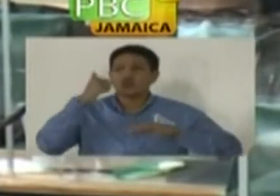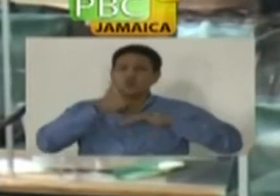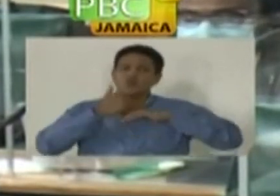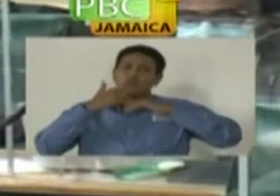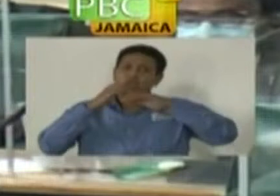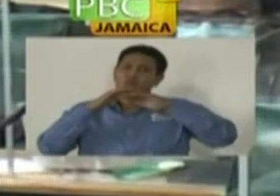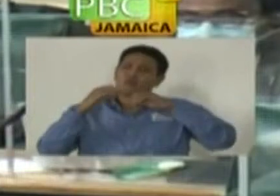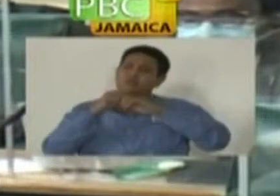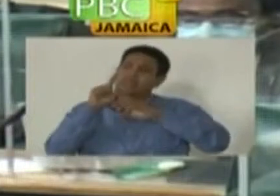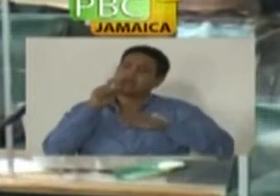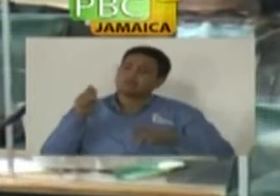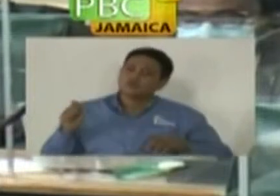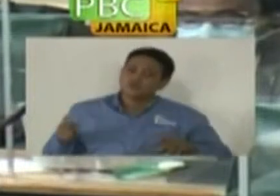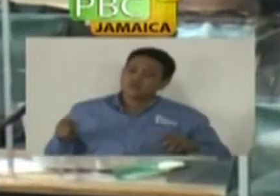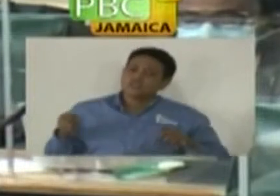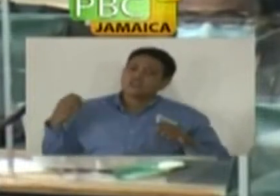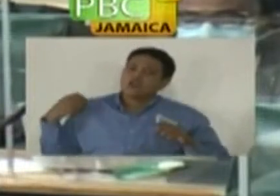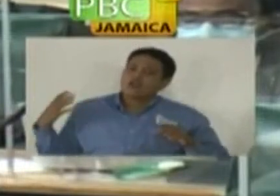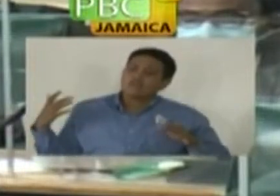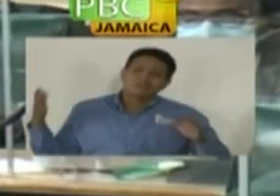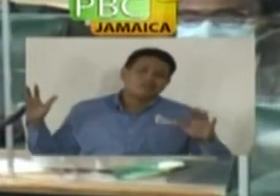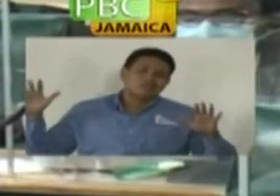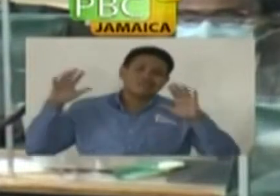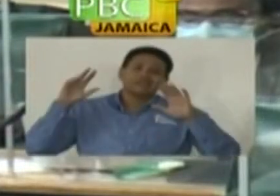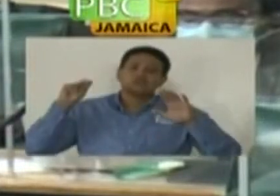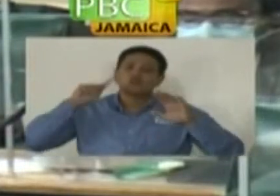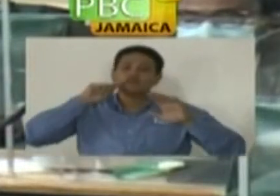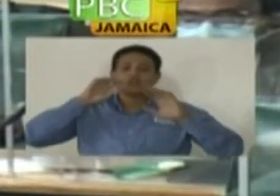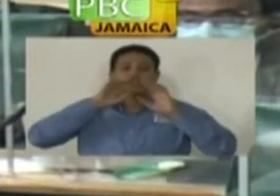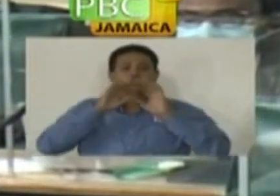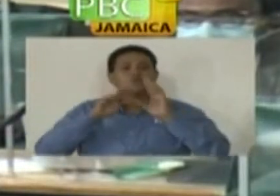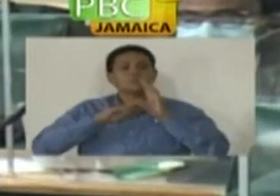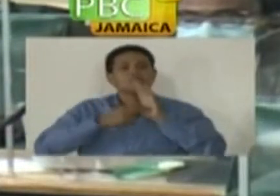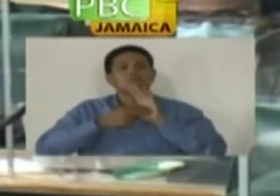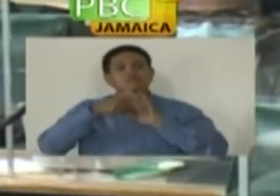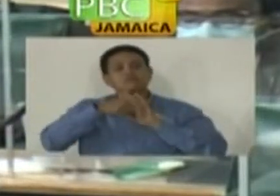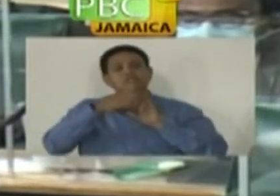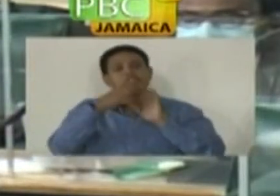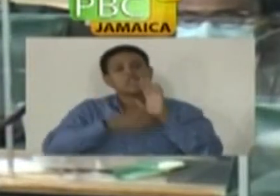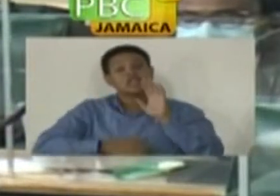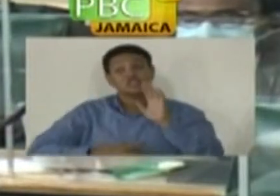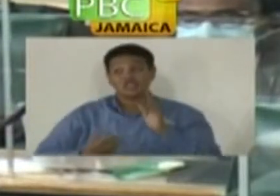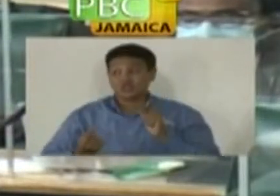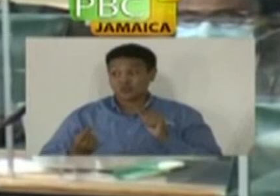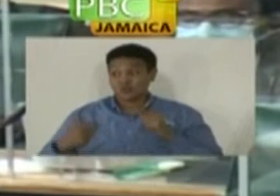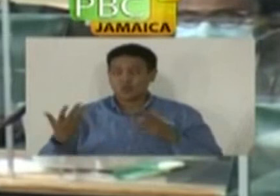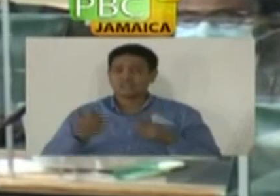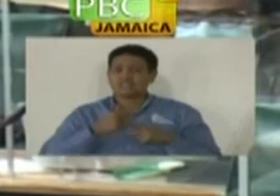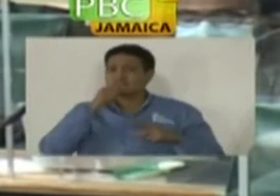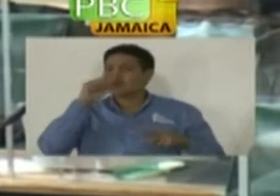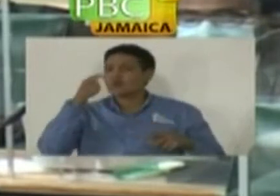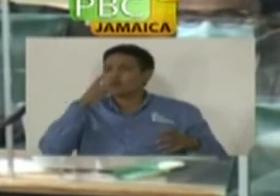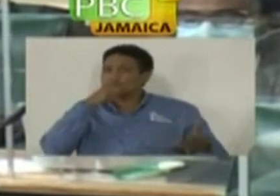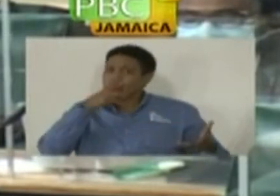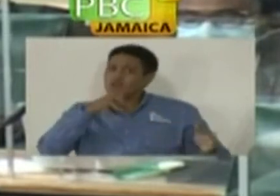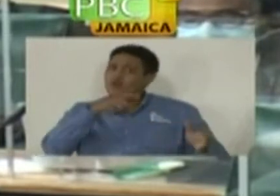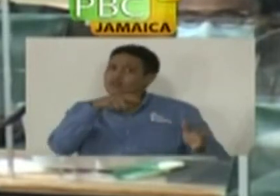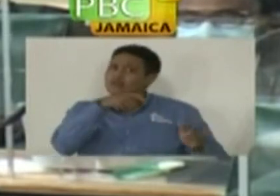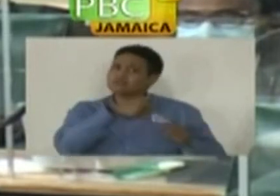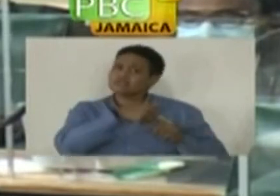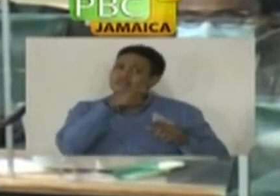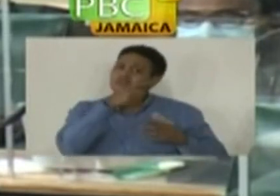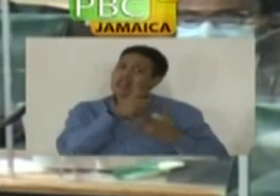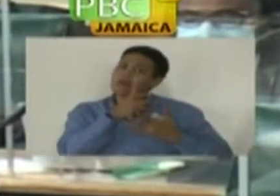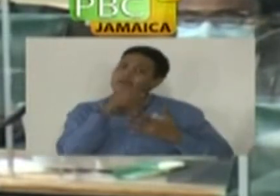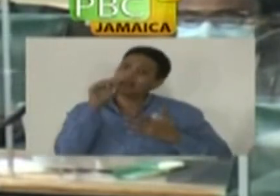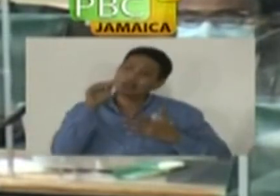make them judicial officers at large. It is for the interpretation of this section. And what that does is not only allow them to